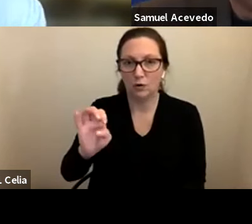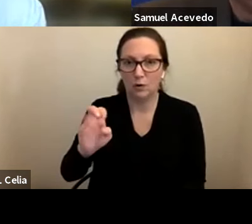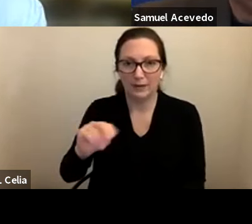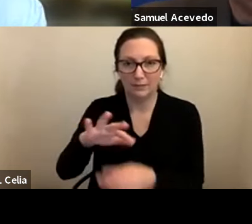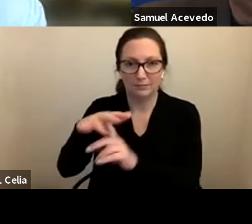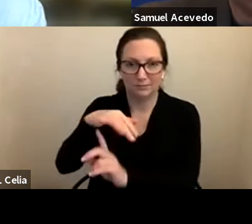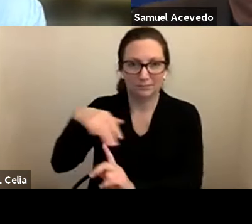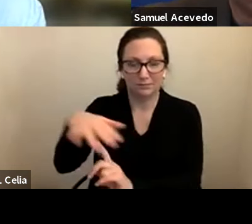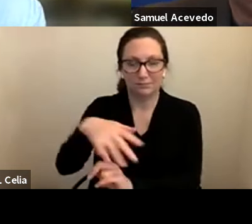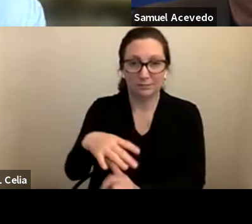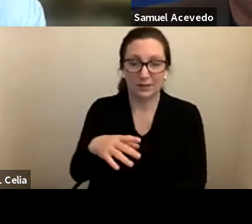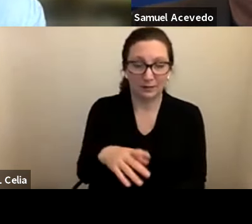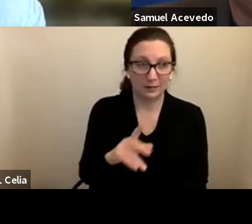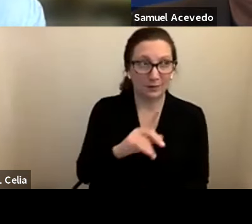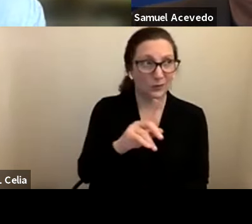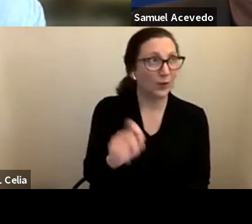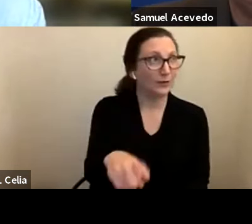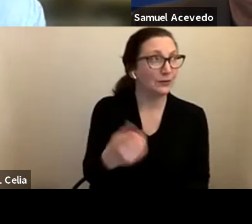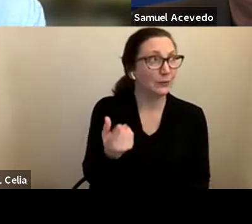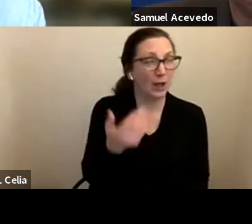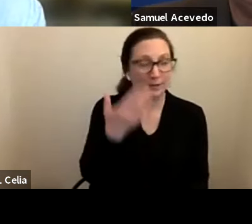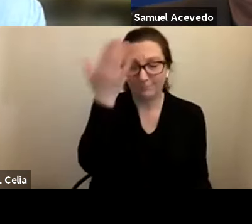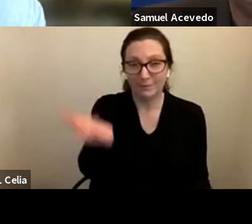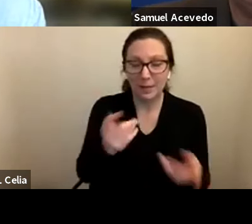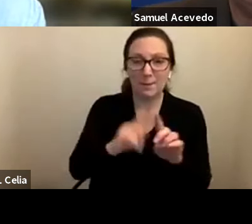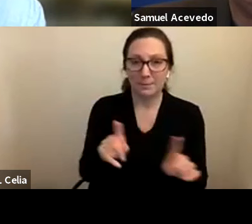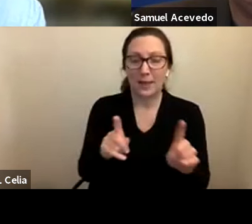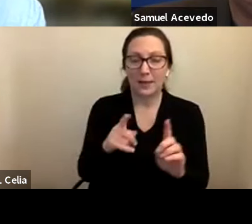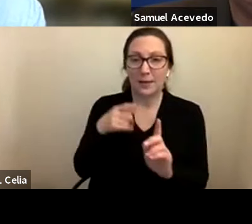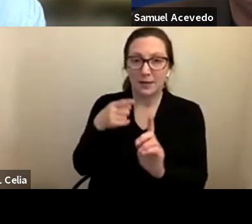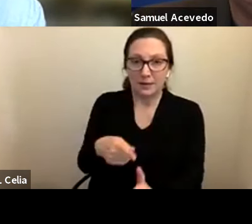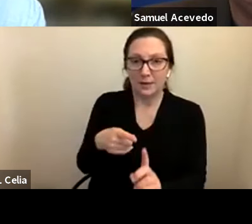somewhere. Again, it revolves around,